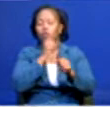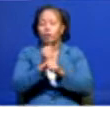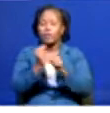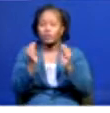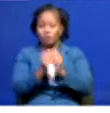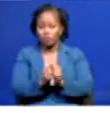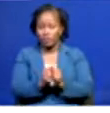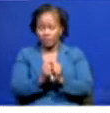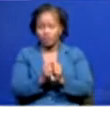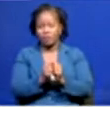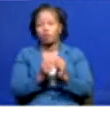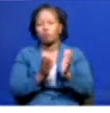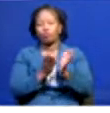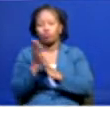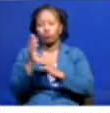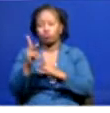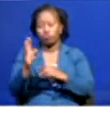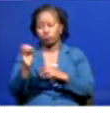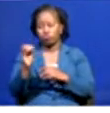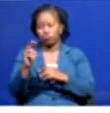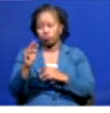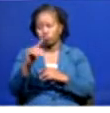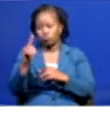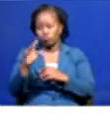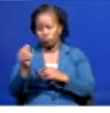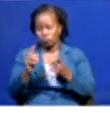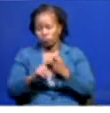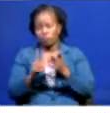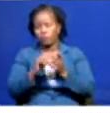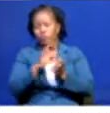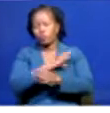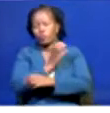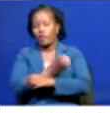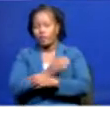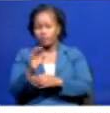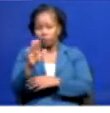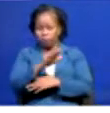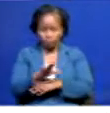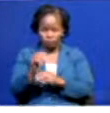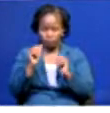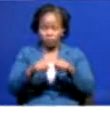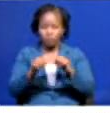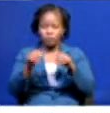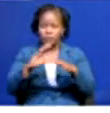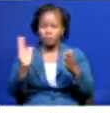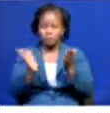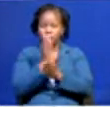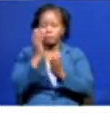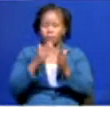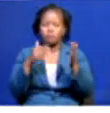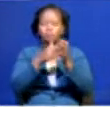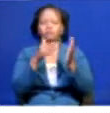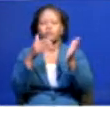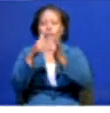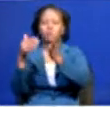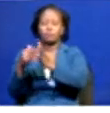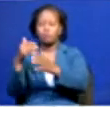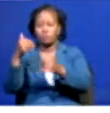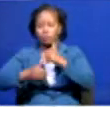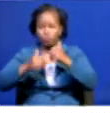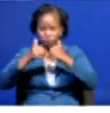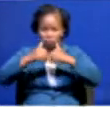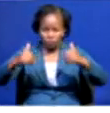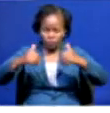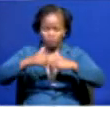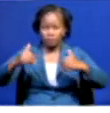together in concert with synergy to be able to eliminate the borders that separate us,